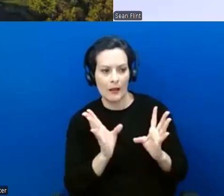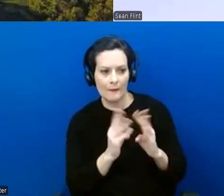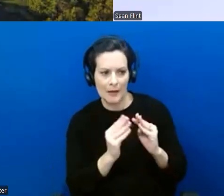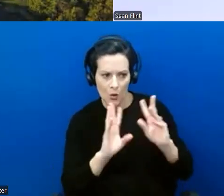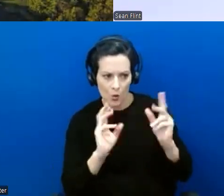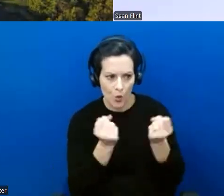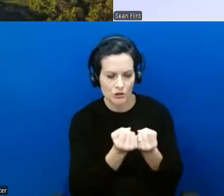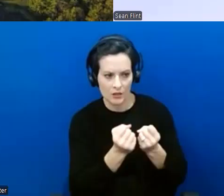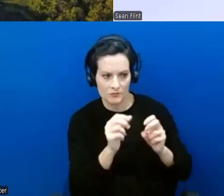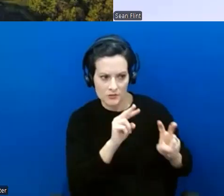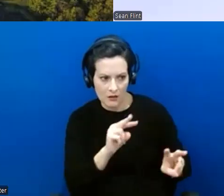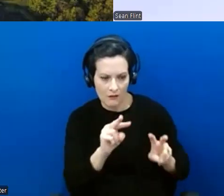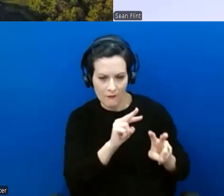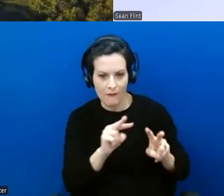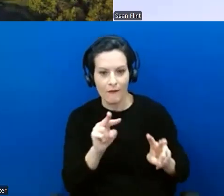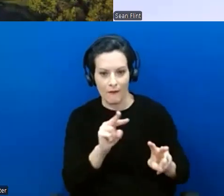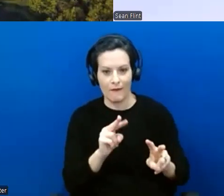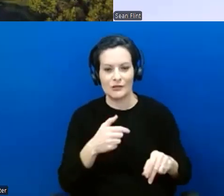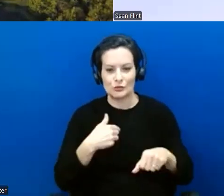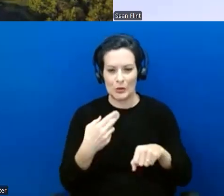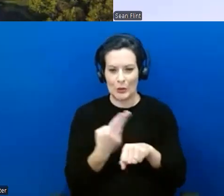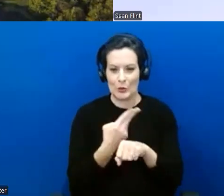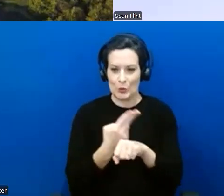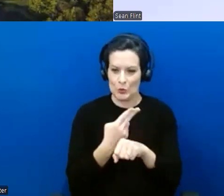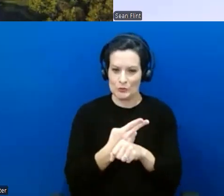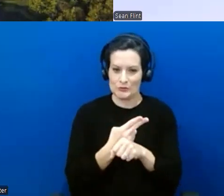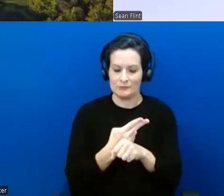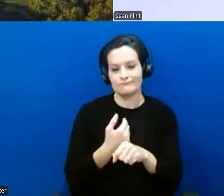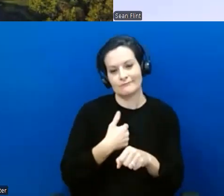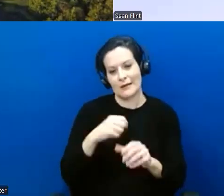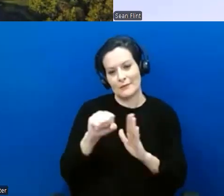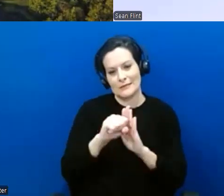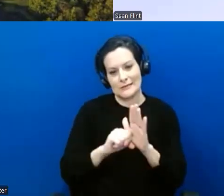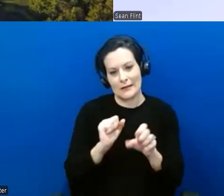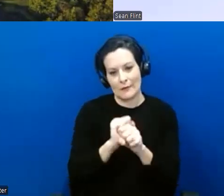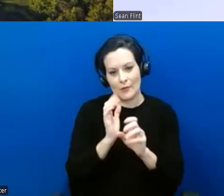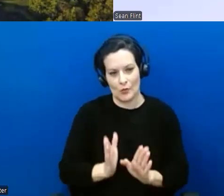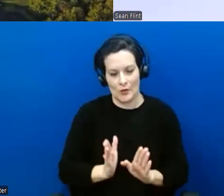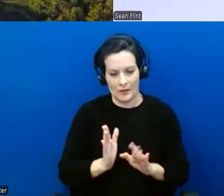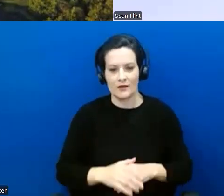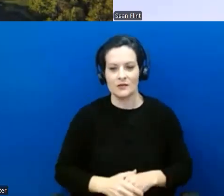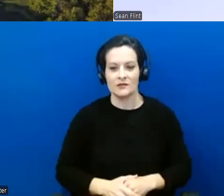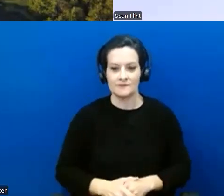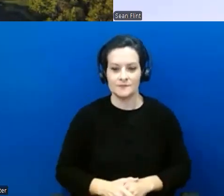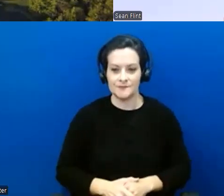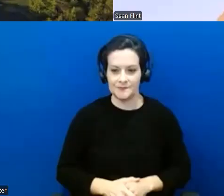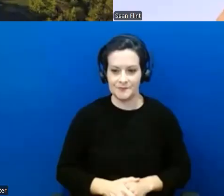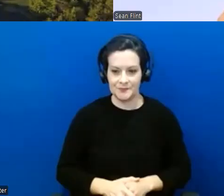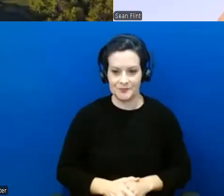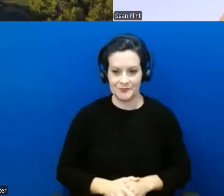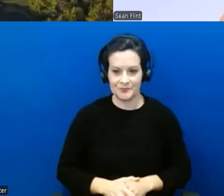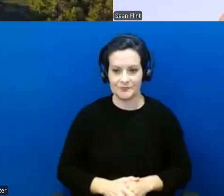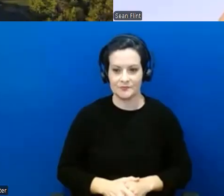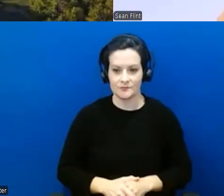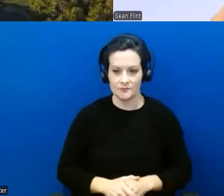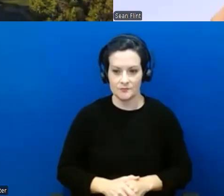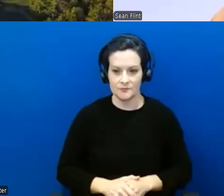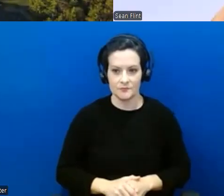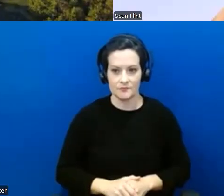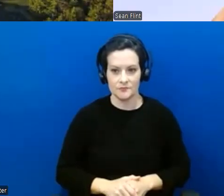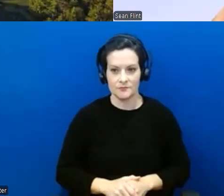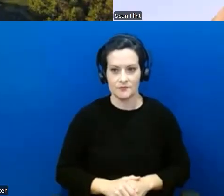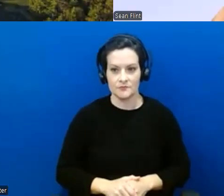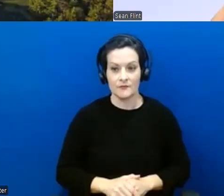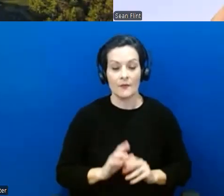it. And so I am using it as a state employee in my job. And basically it was the visitor